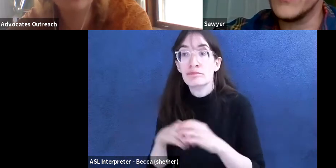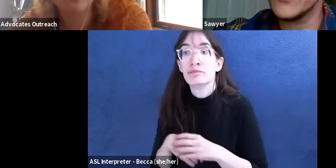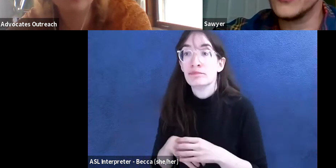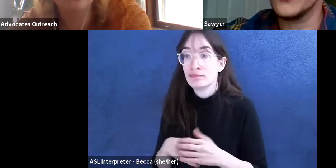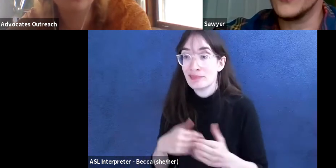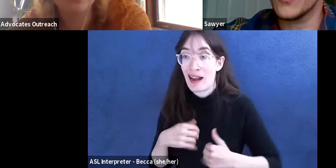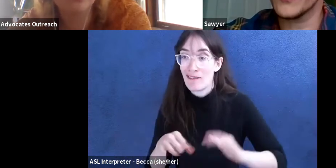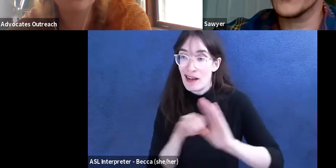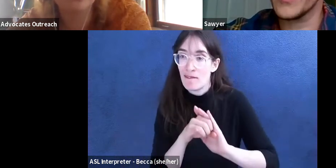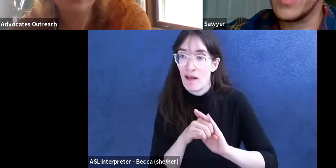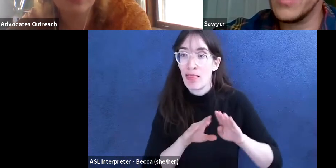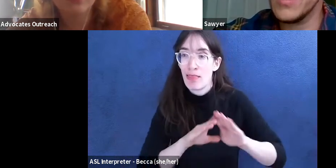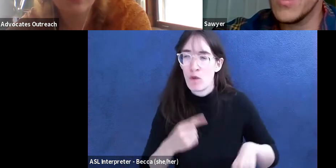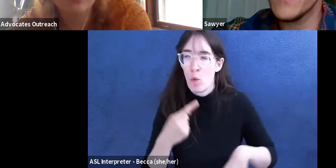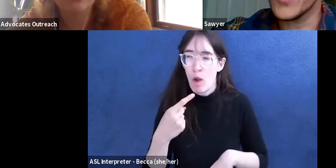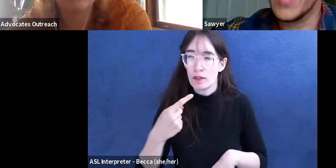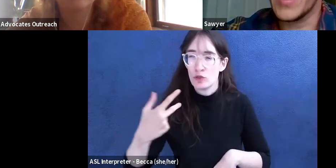What else?